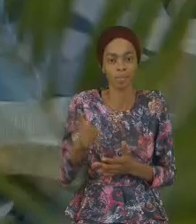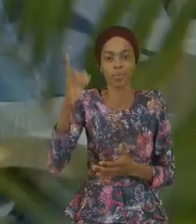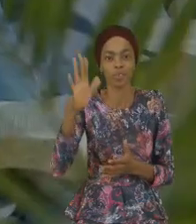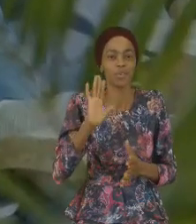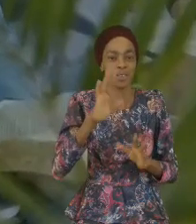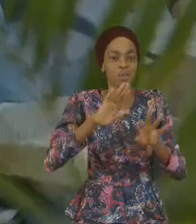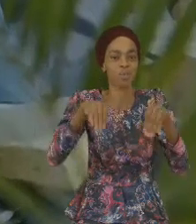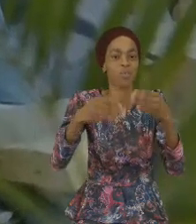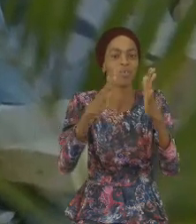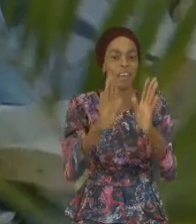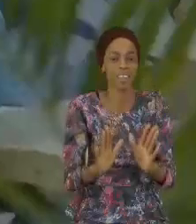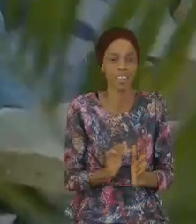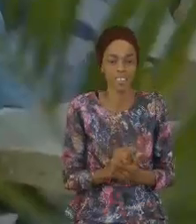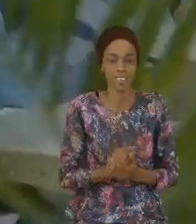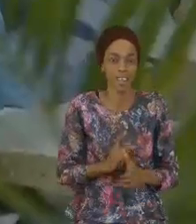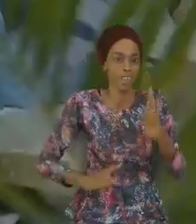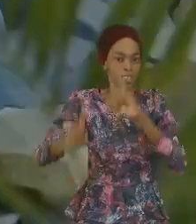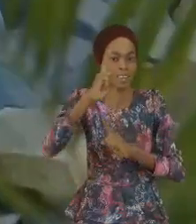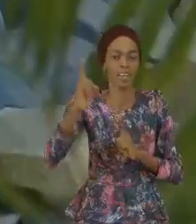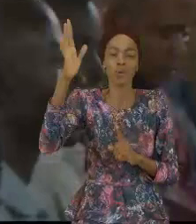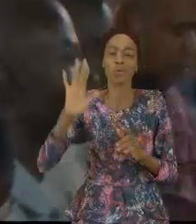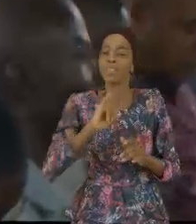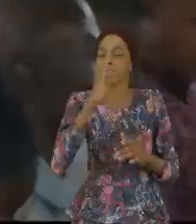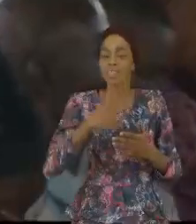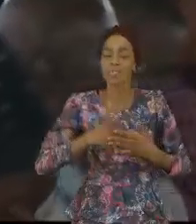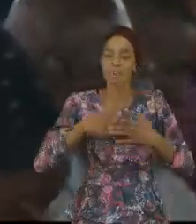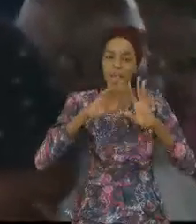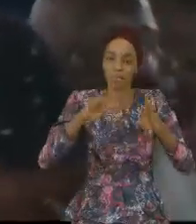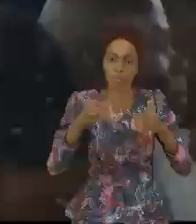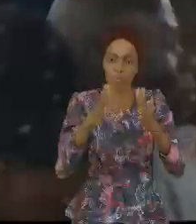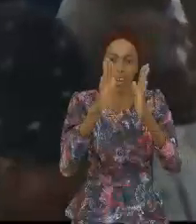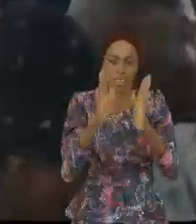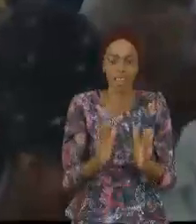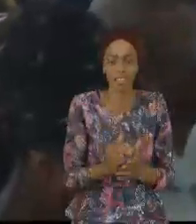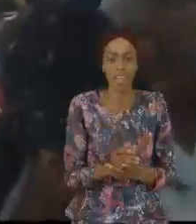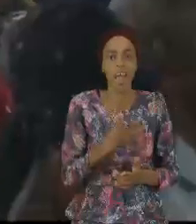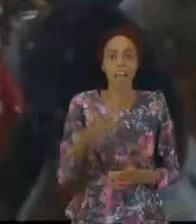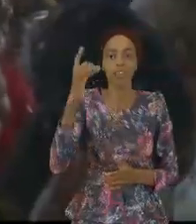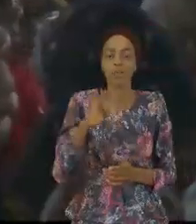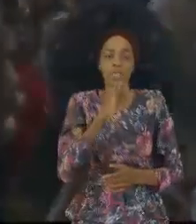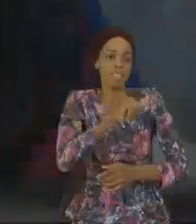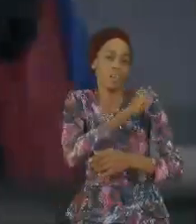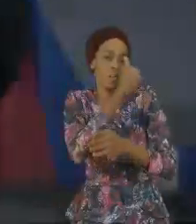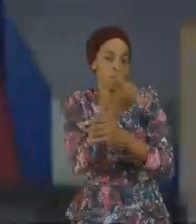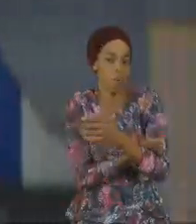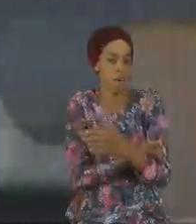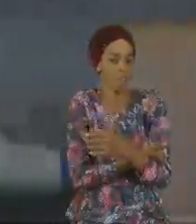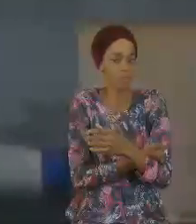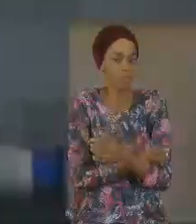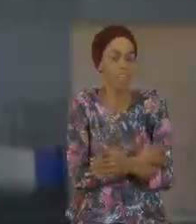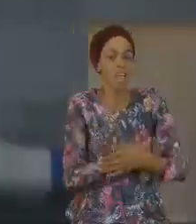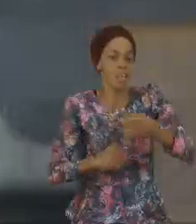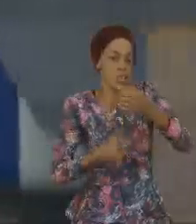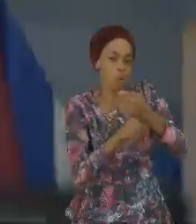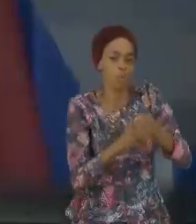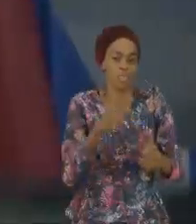provider. God is my sufficiency, and God is the power and the authority behind me, behind you,